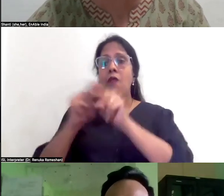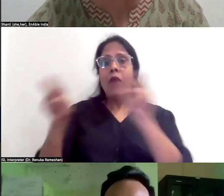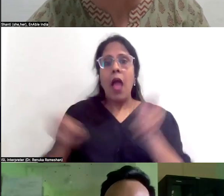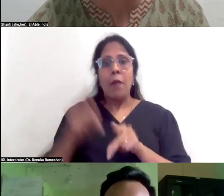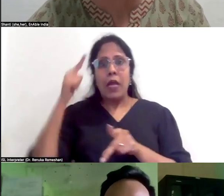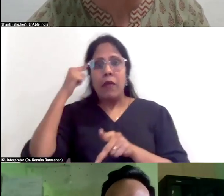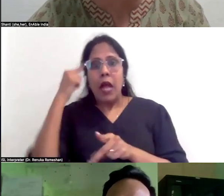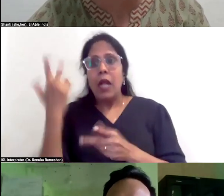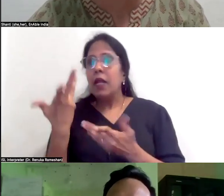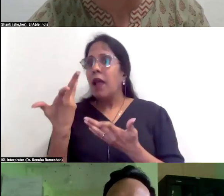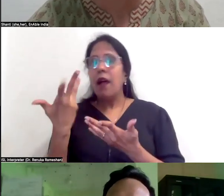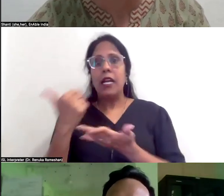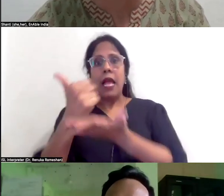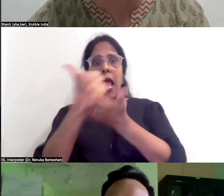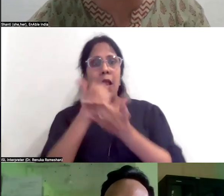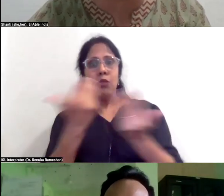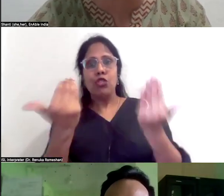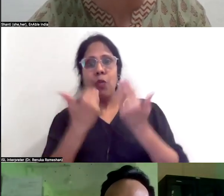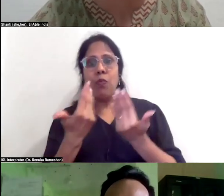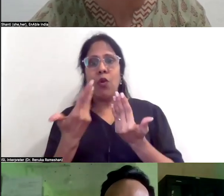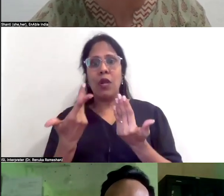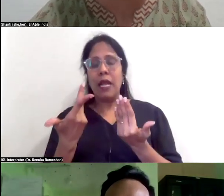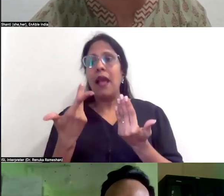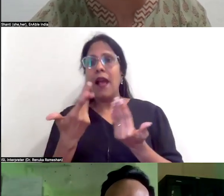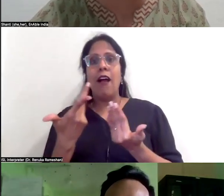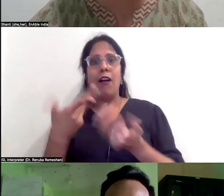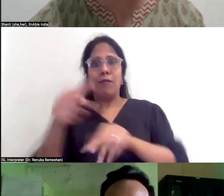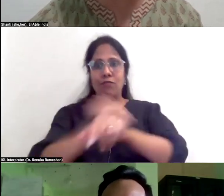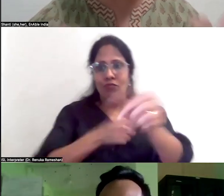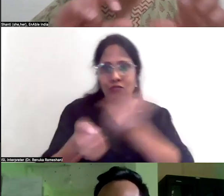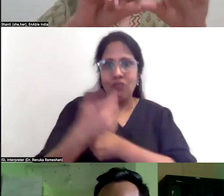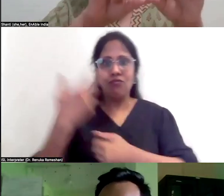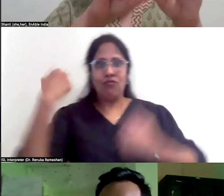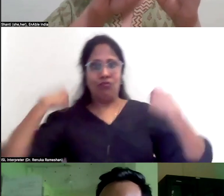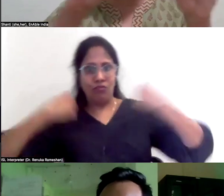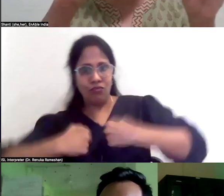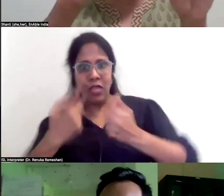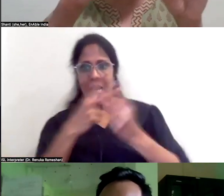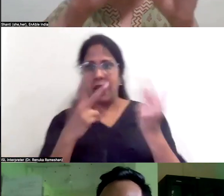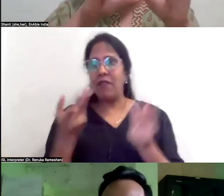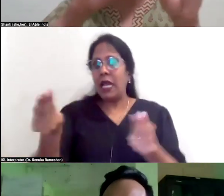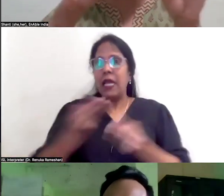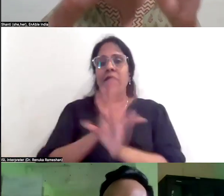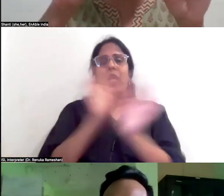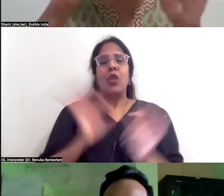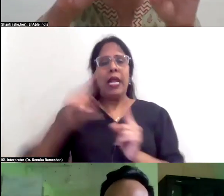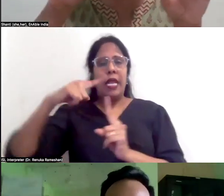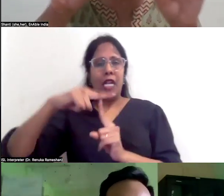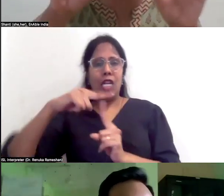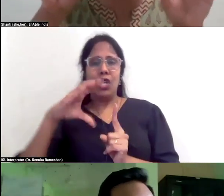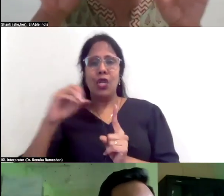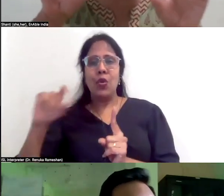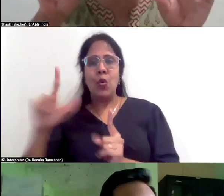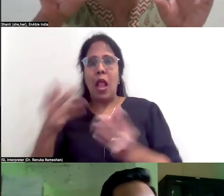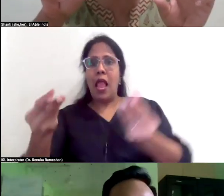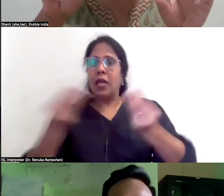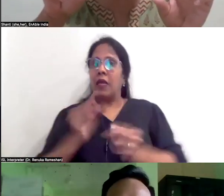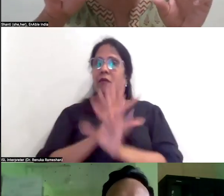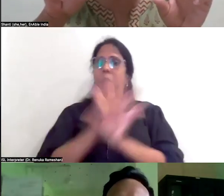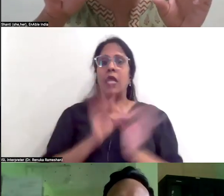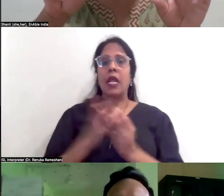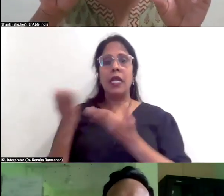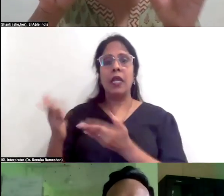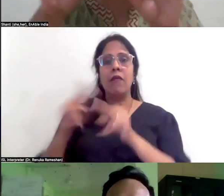they can actually, solve the problems. Because remember that the problem patterns don't go away for the